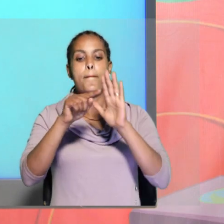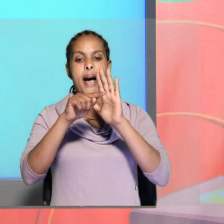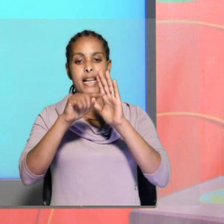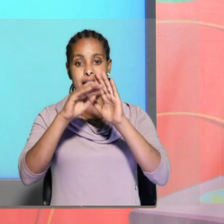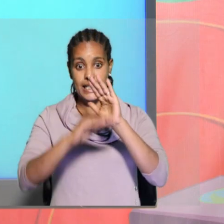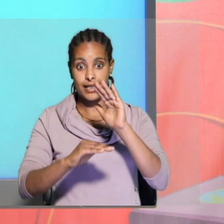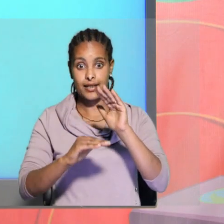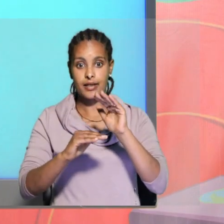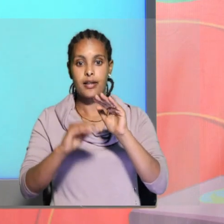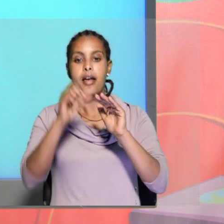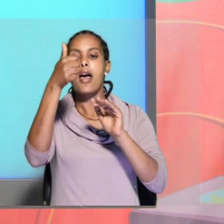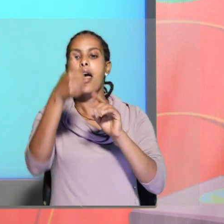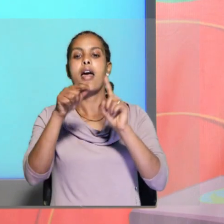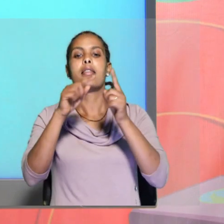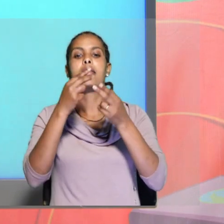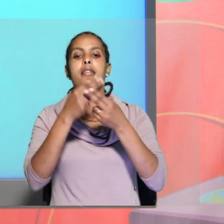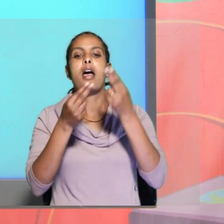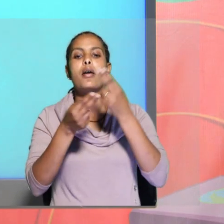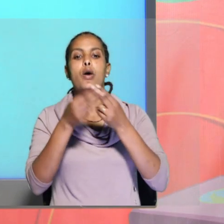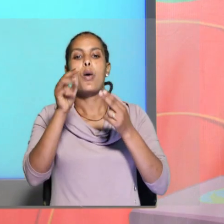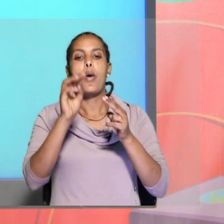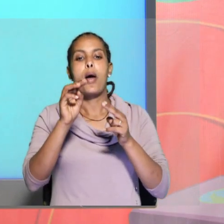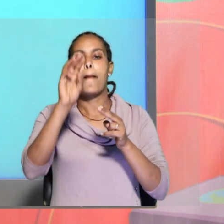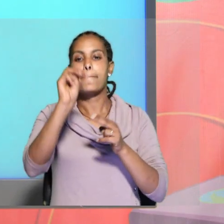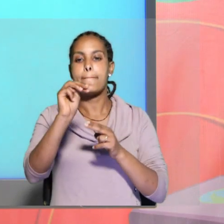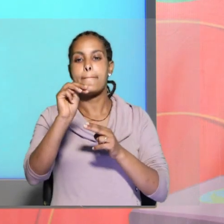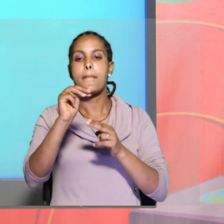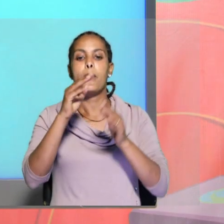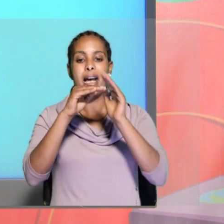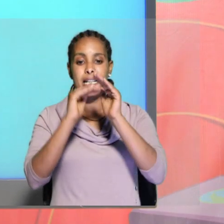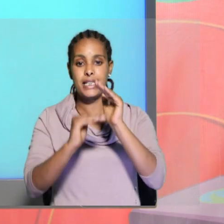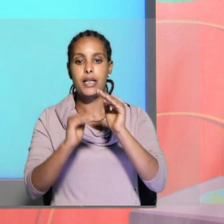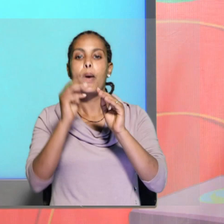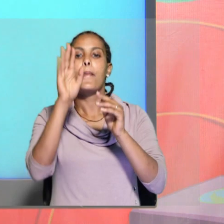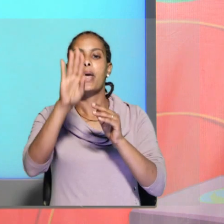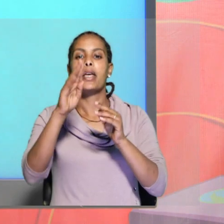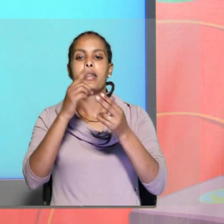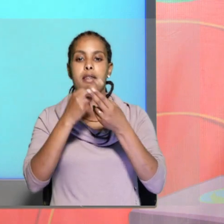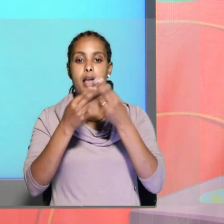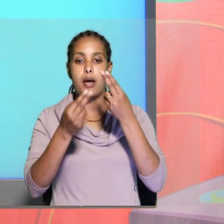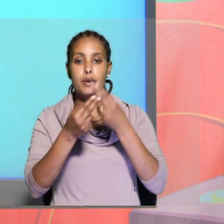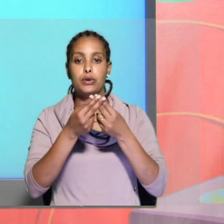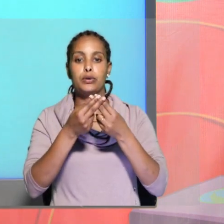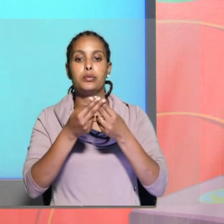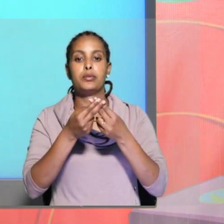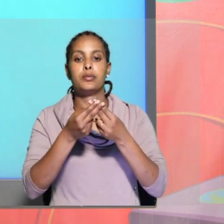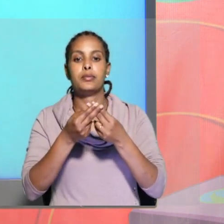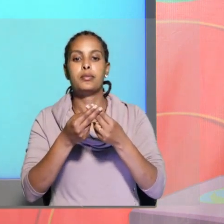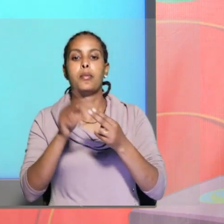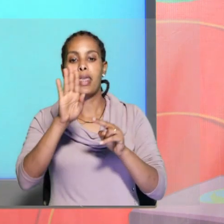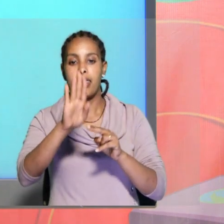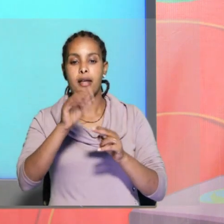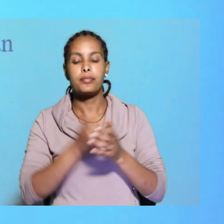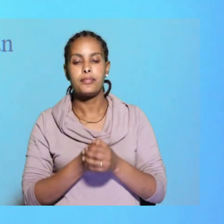minus A times molar entropy of M minus B times molar entropy of